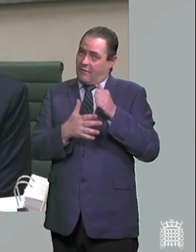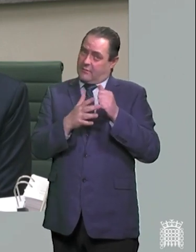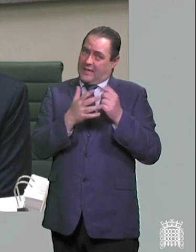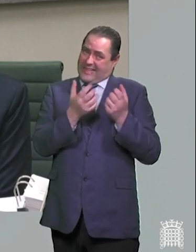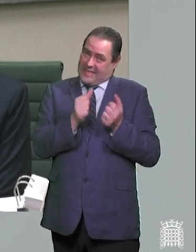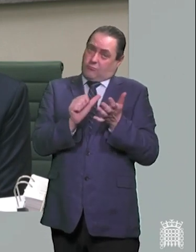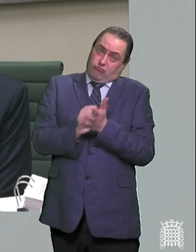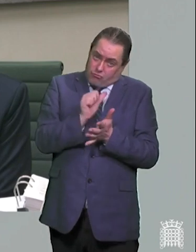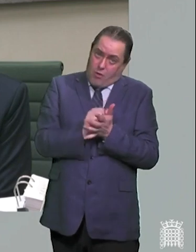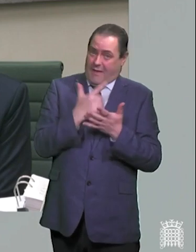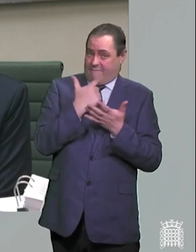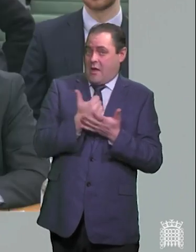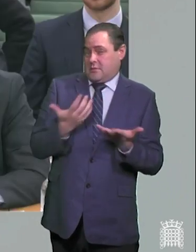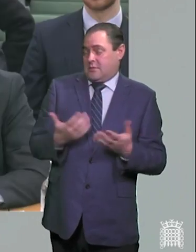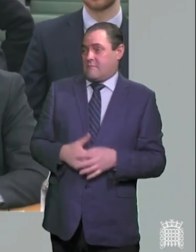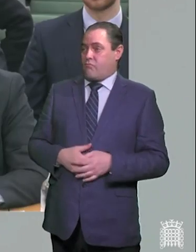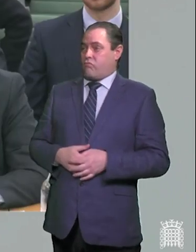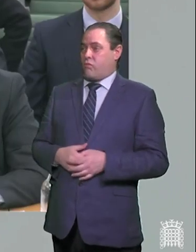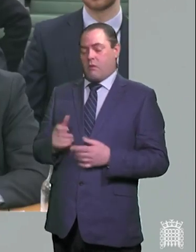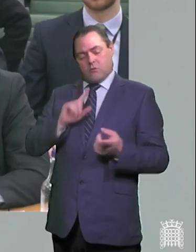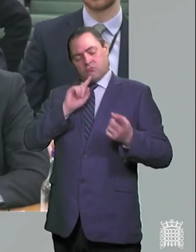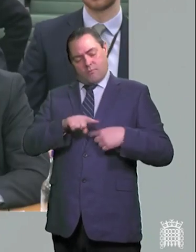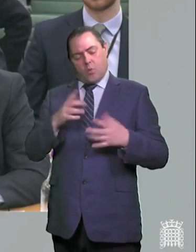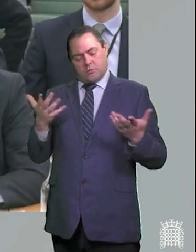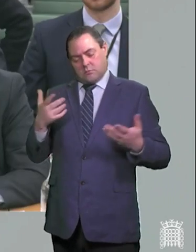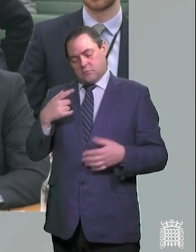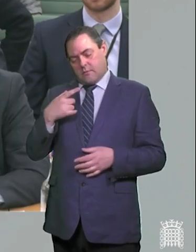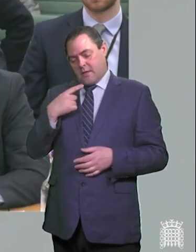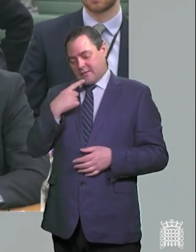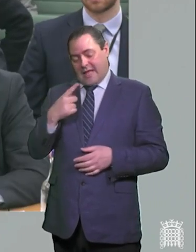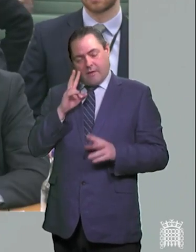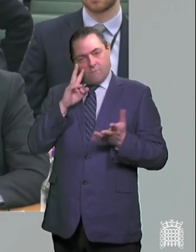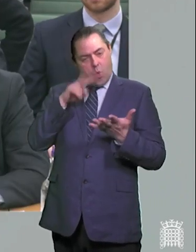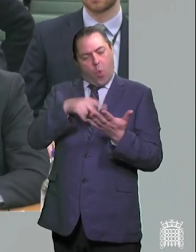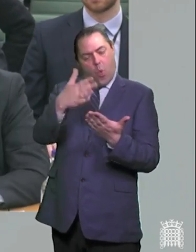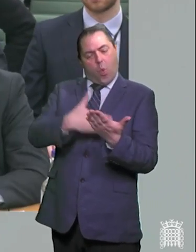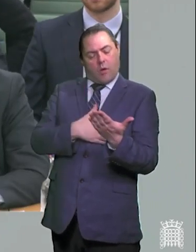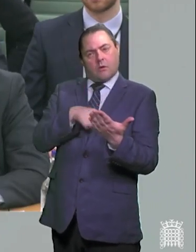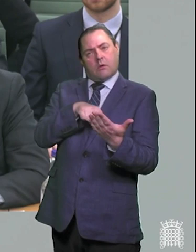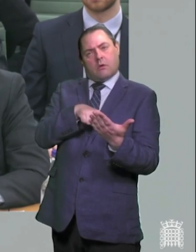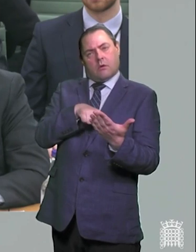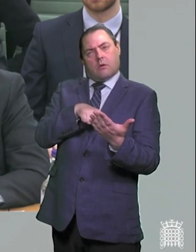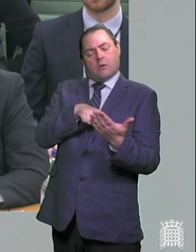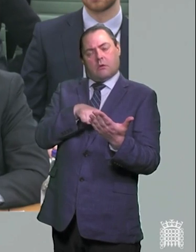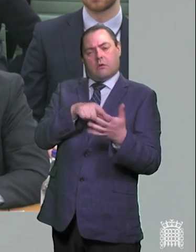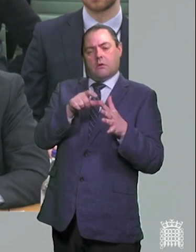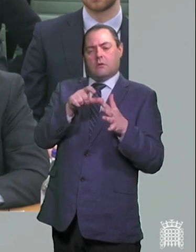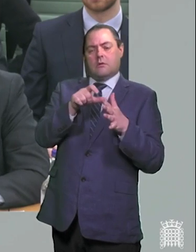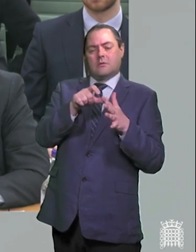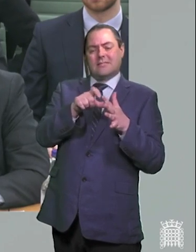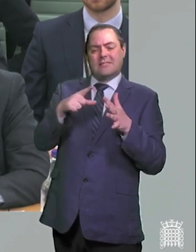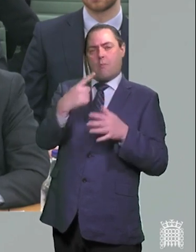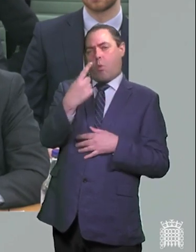take proper advice. Can I respond first by saying that if you look at what I said on December the